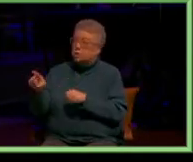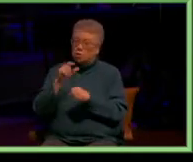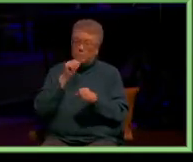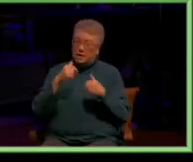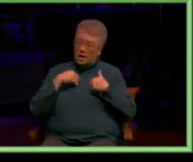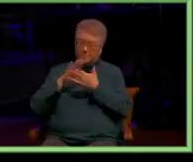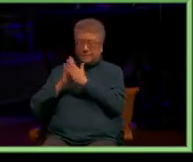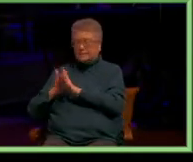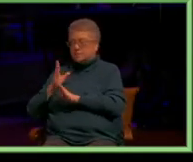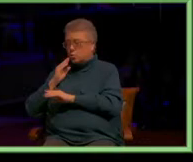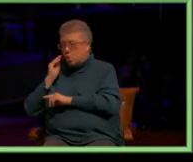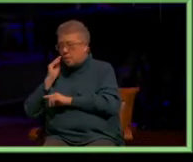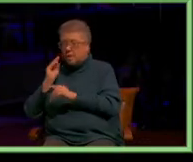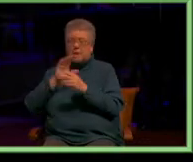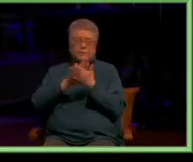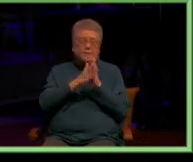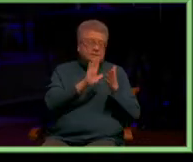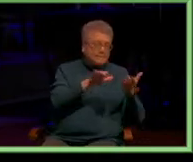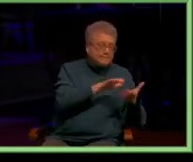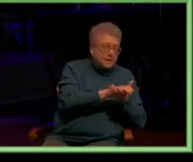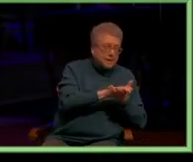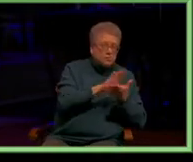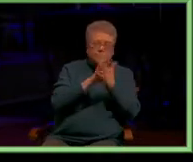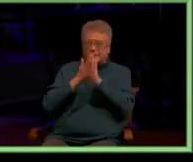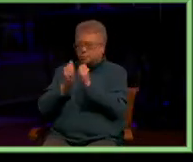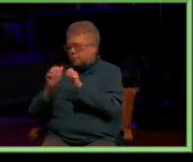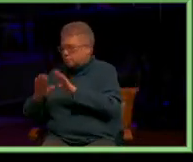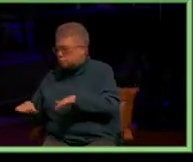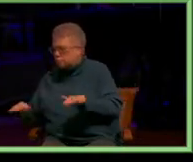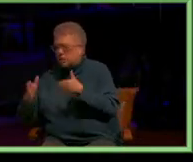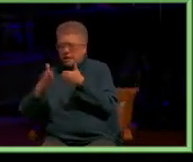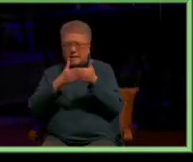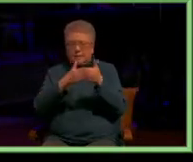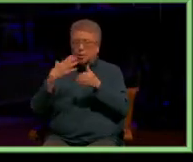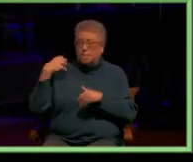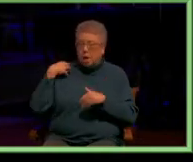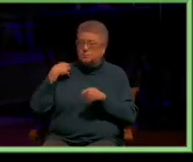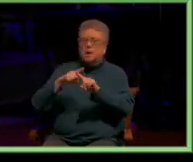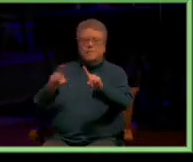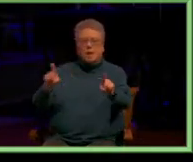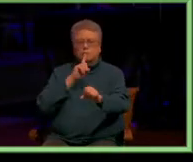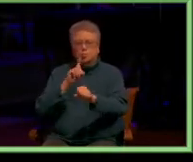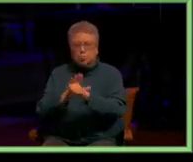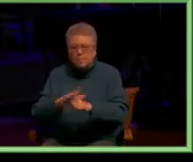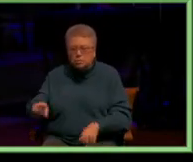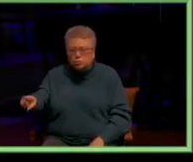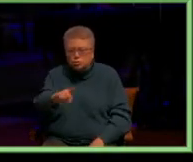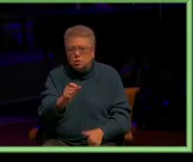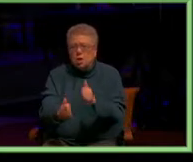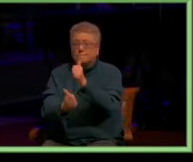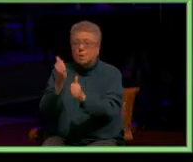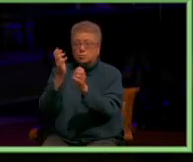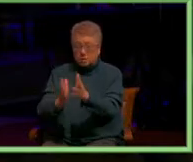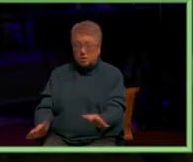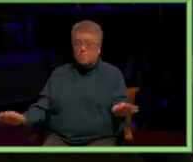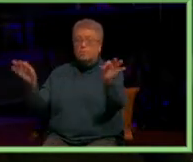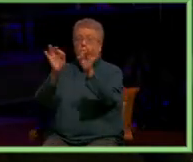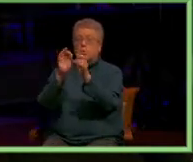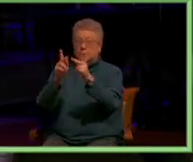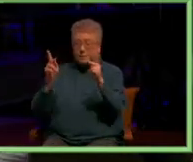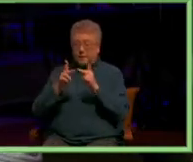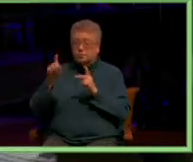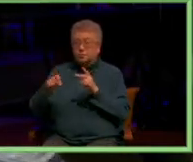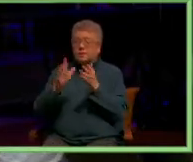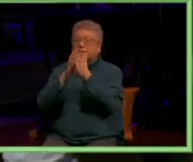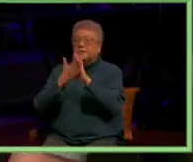your home, you may not have peace in your marriage, you may not have peace with your children, your neighbor, or your boss, but I promise you this, the most important place where you need peace is